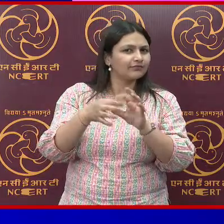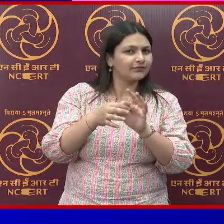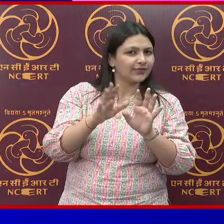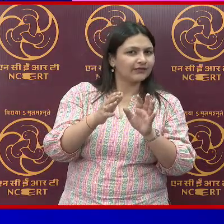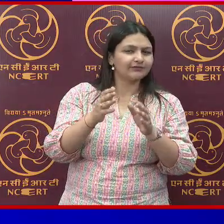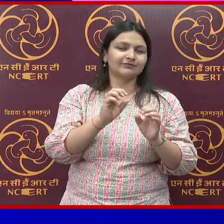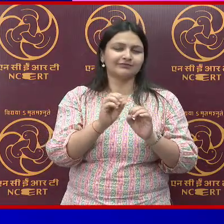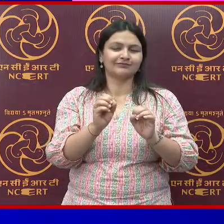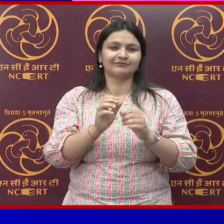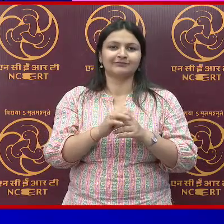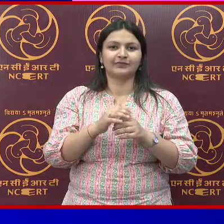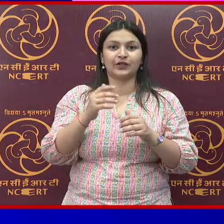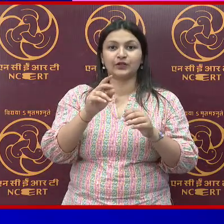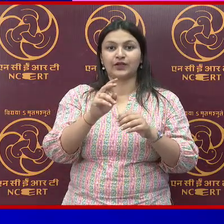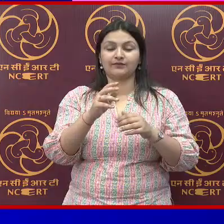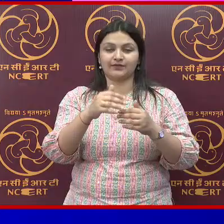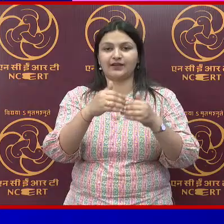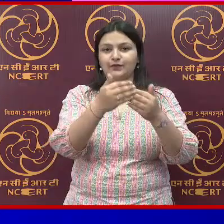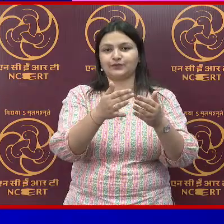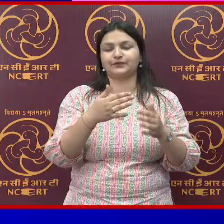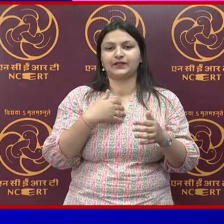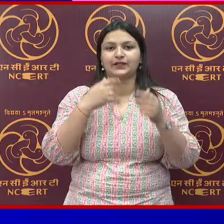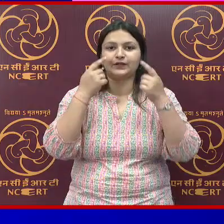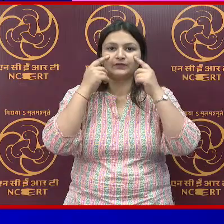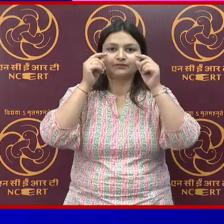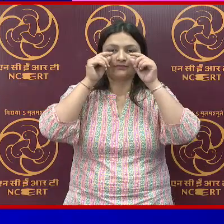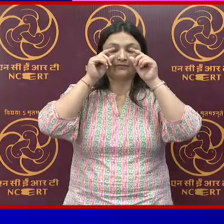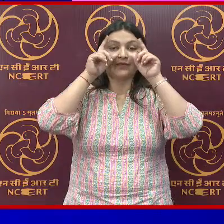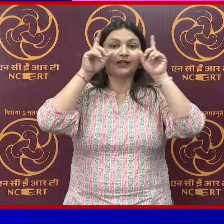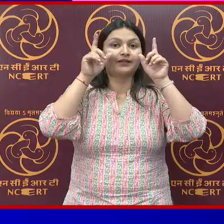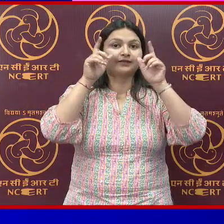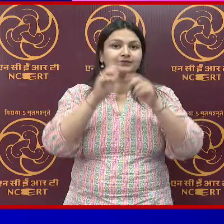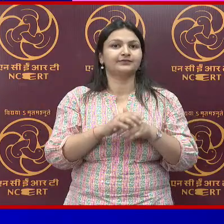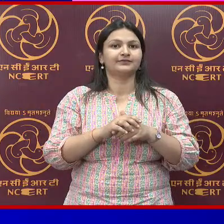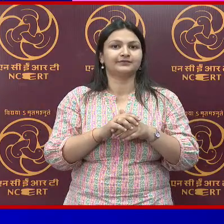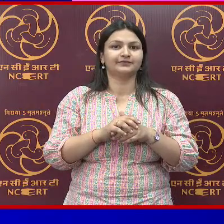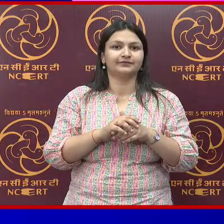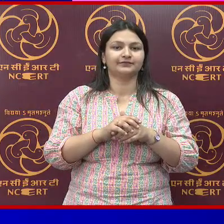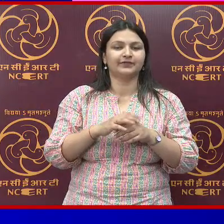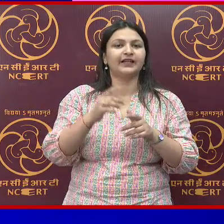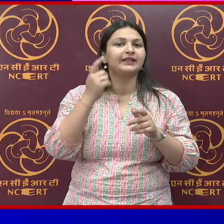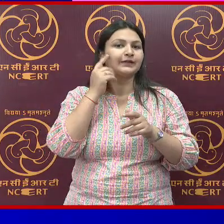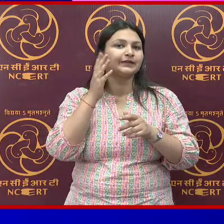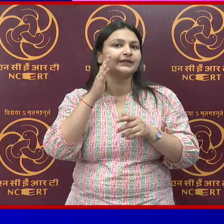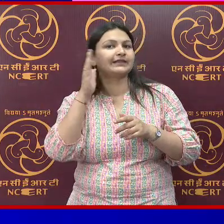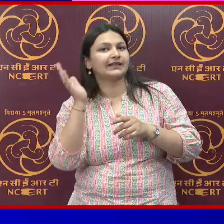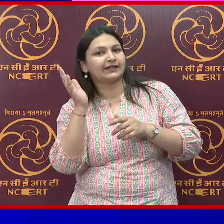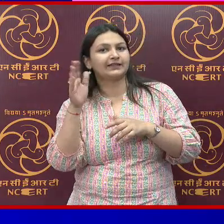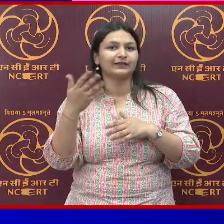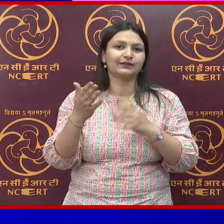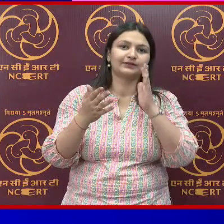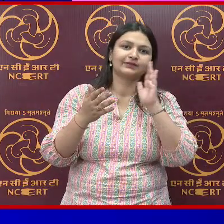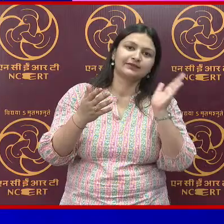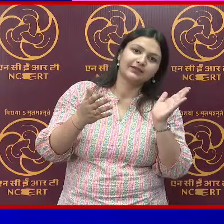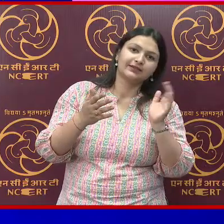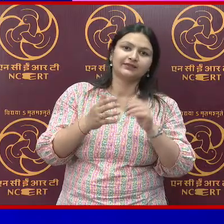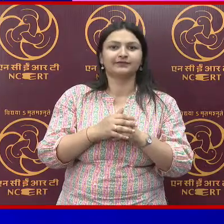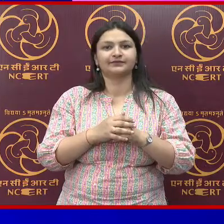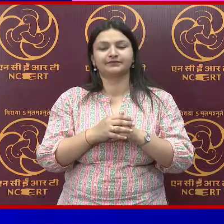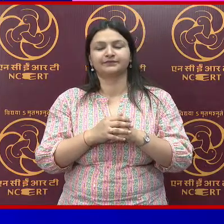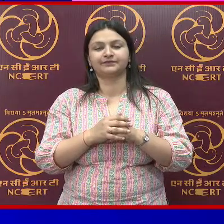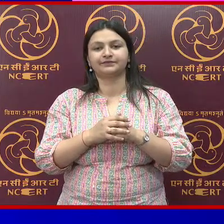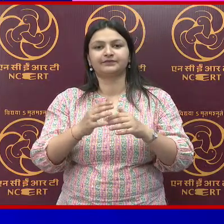open wide. Oh. Okay, one little head goes side to side.